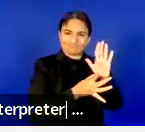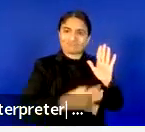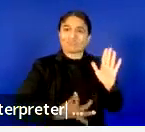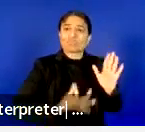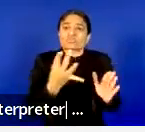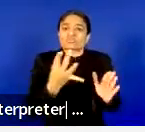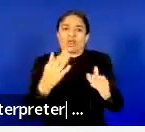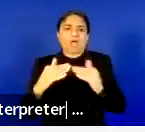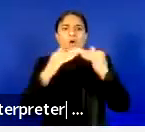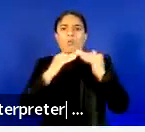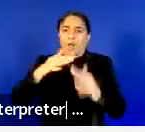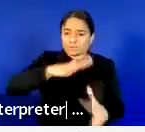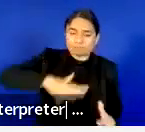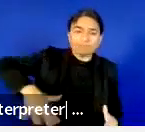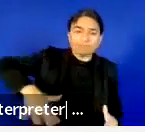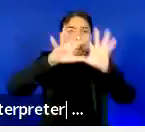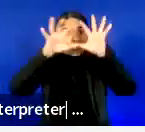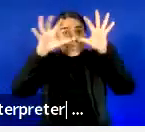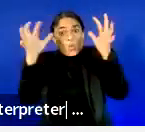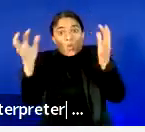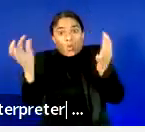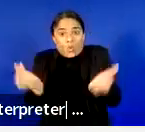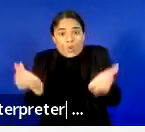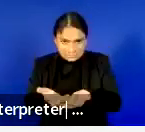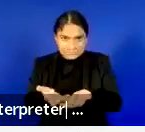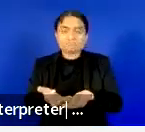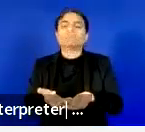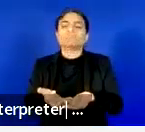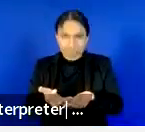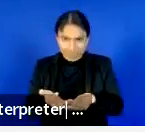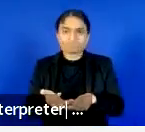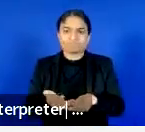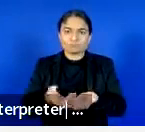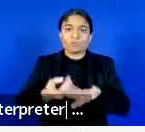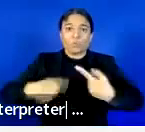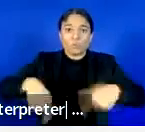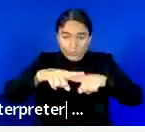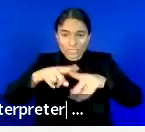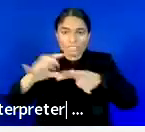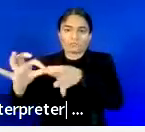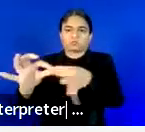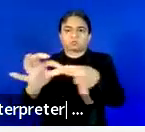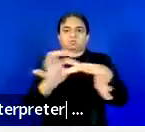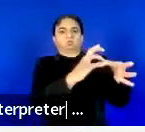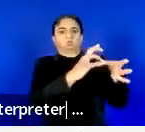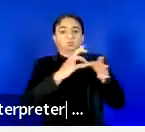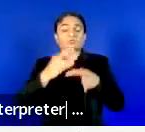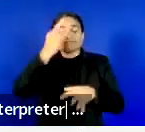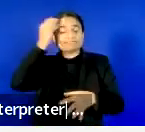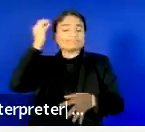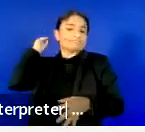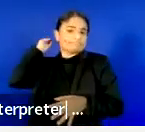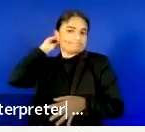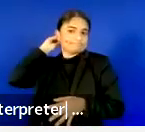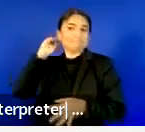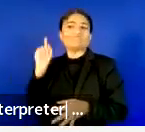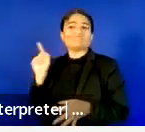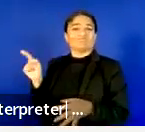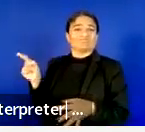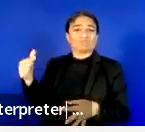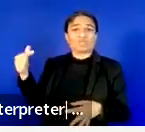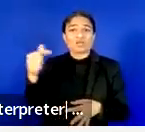again Gretchen saying, seriously, like, if we are really serious with our commitment to